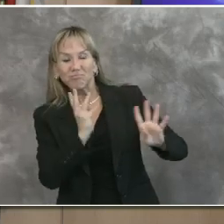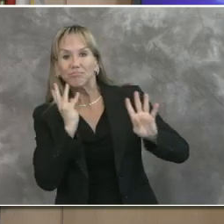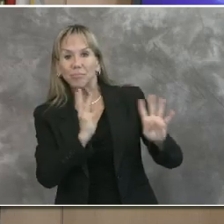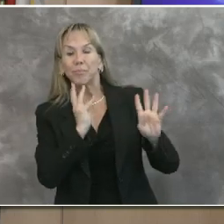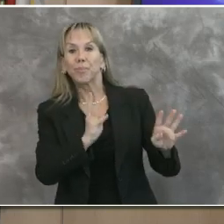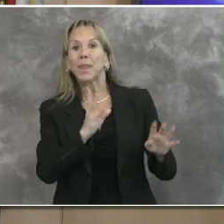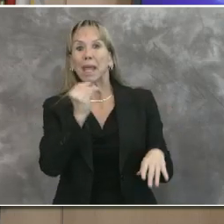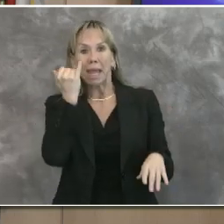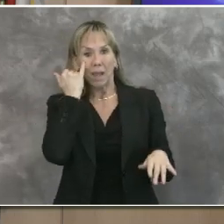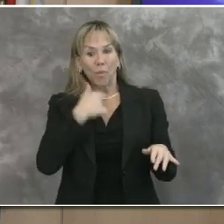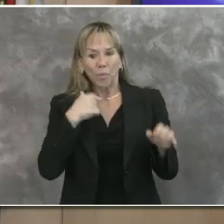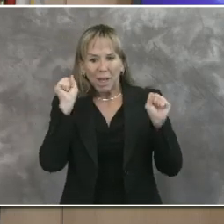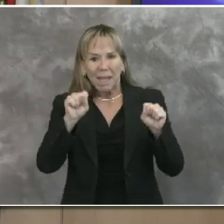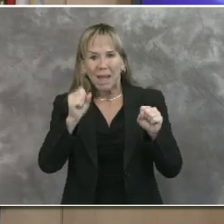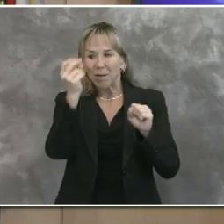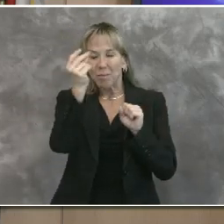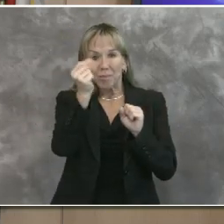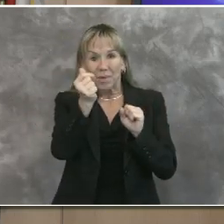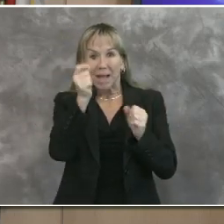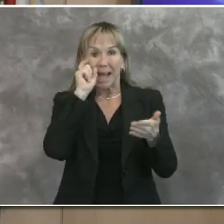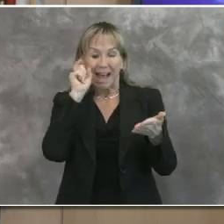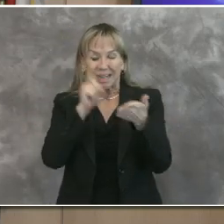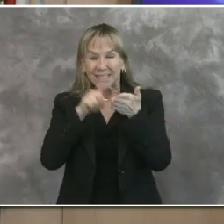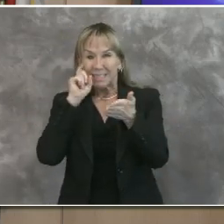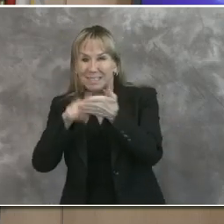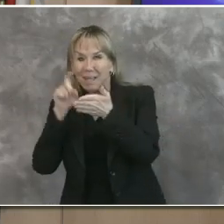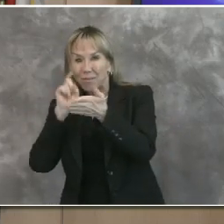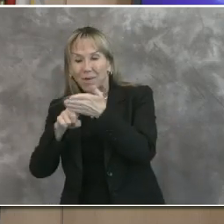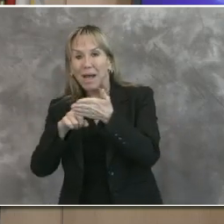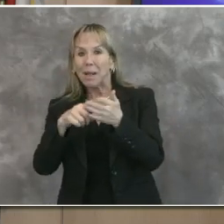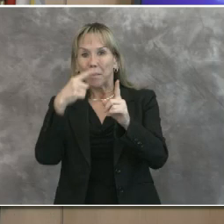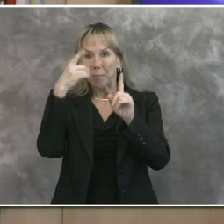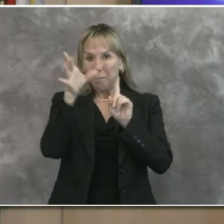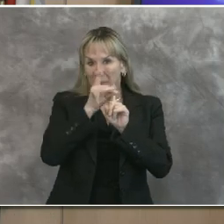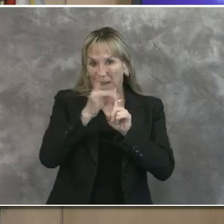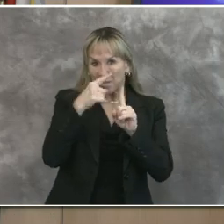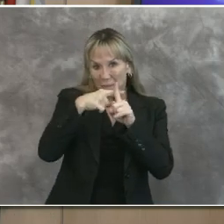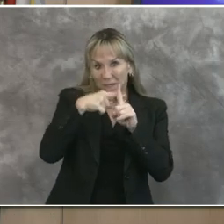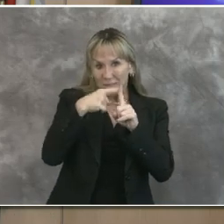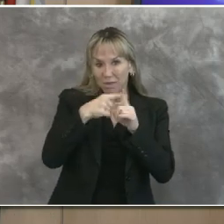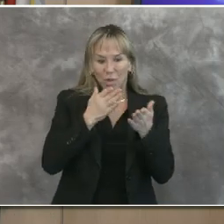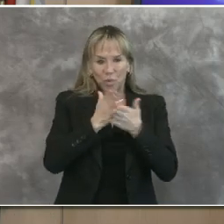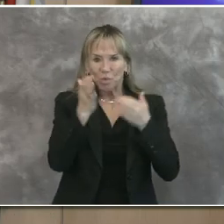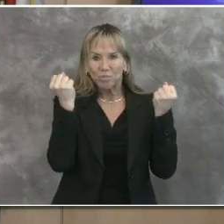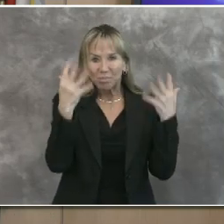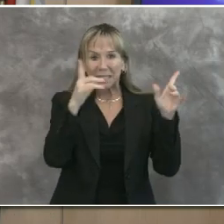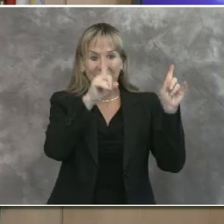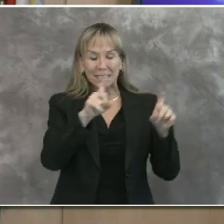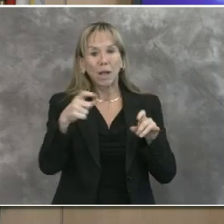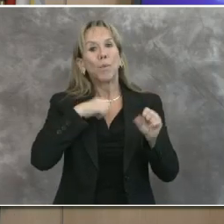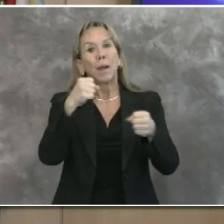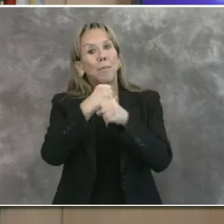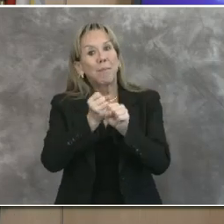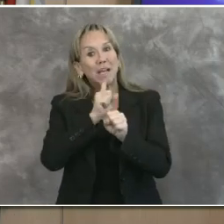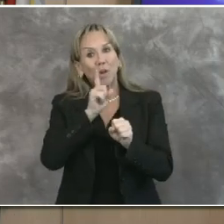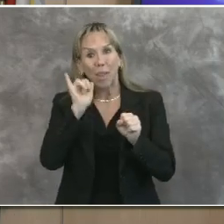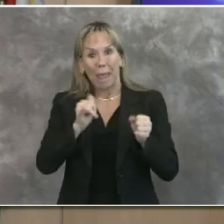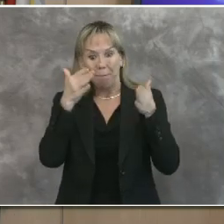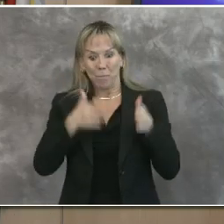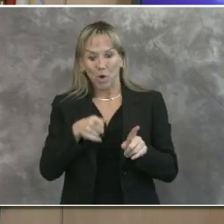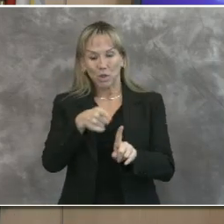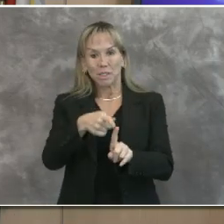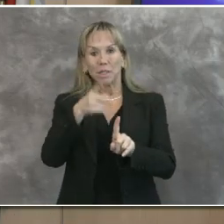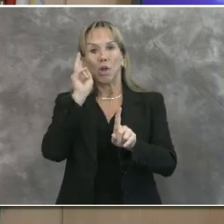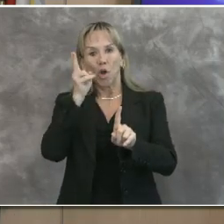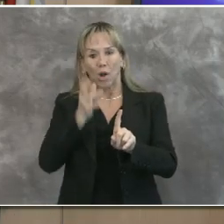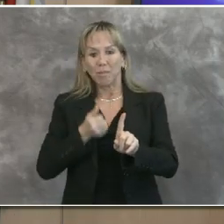we can rapidly identify every positive case through robust, available, accessible testing, we can ensure that that person gets the results, that